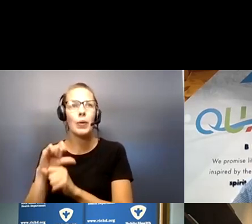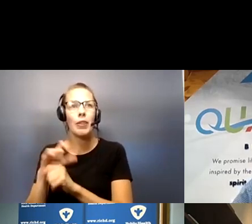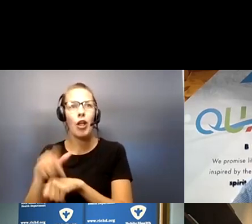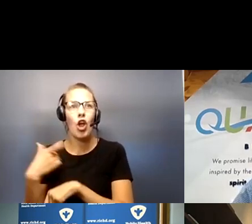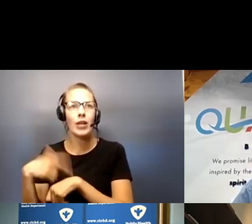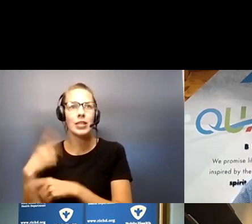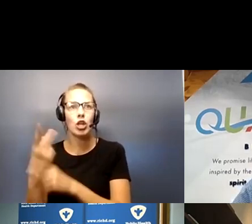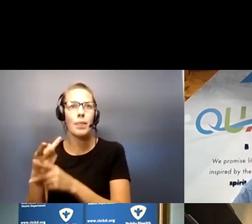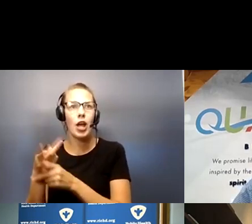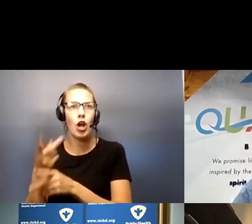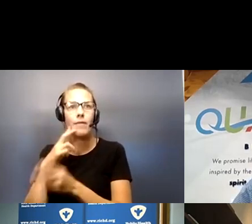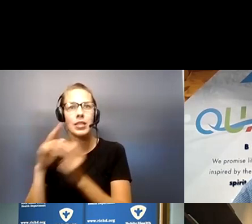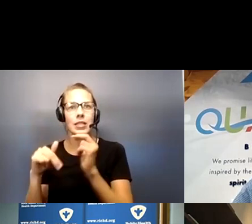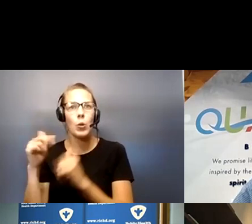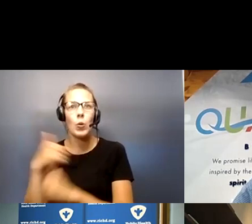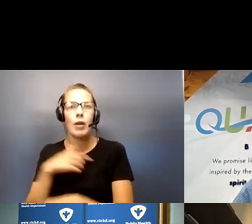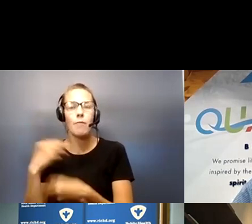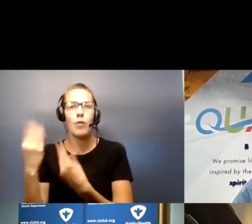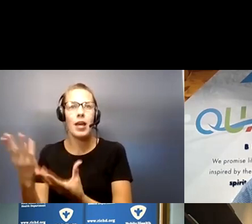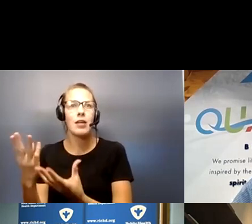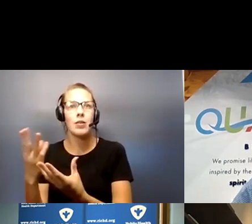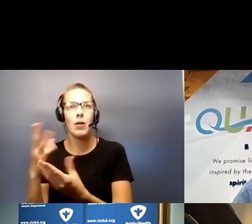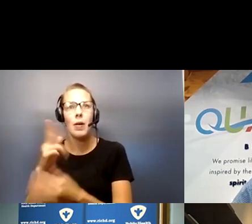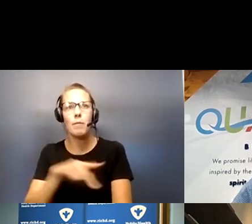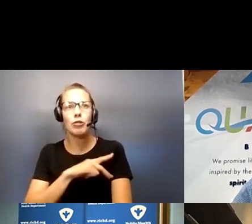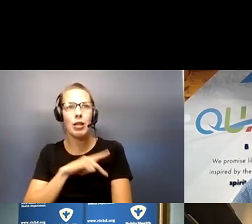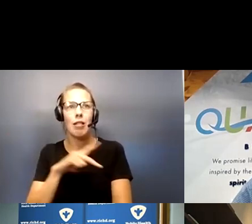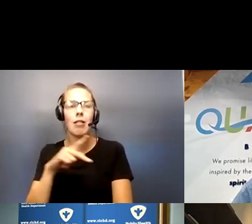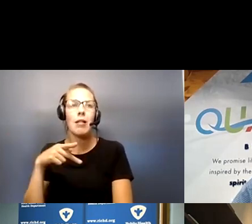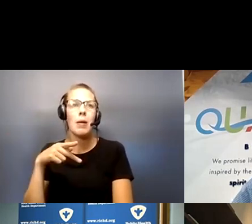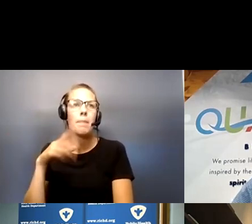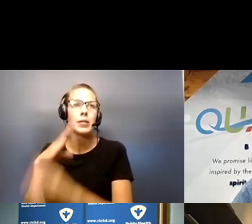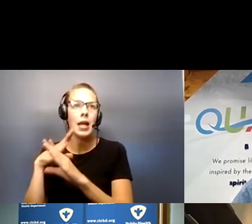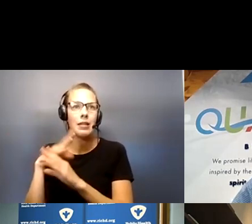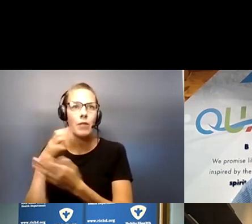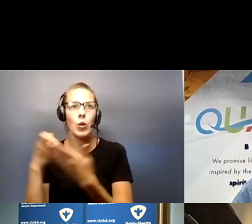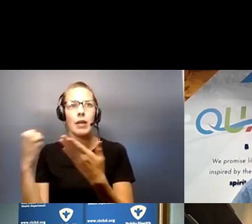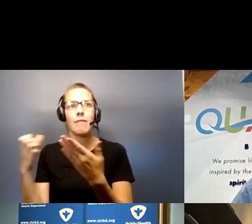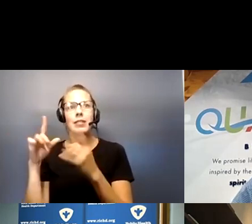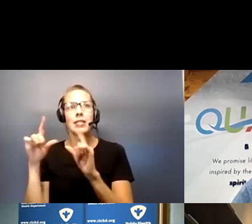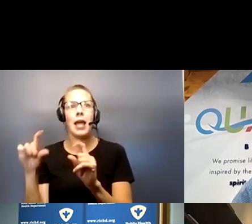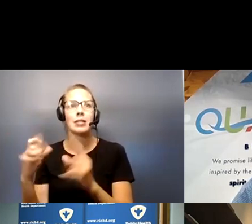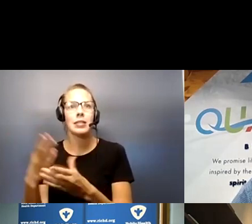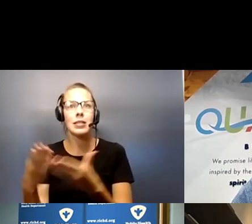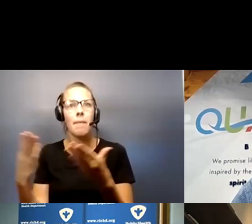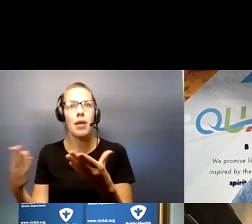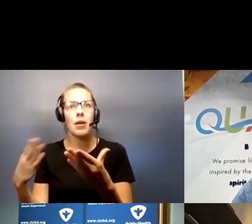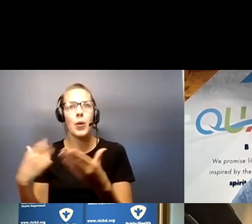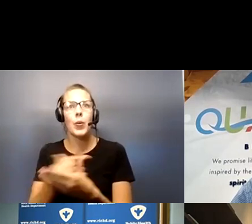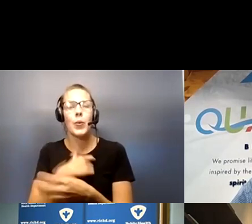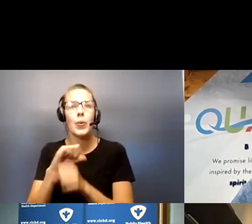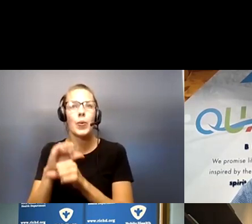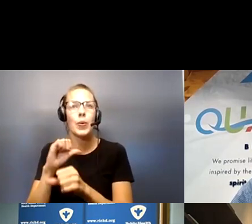care facilities. We have provided them with personal protective equipment, testing supplies, and we are working